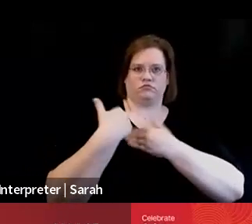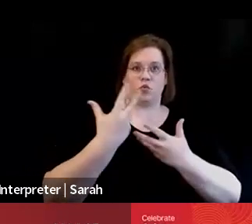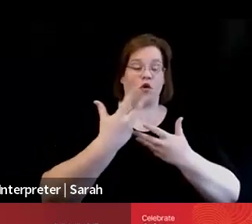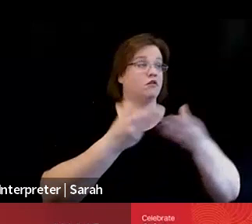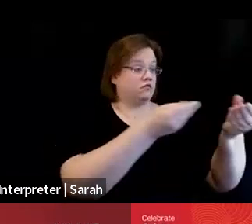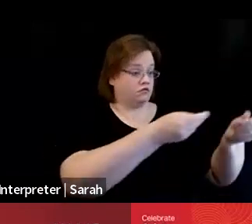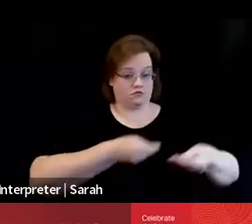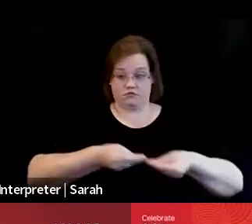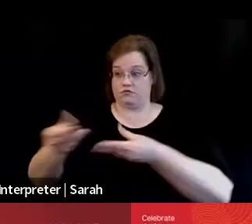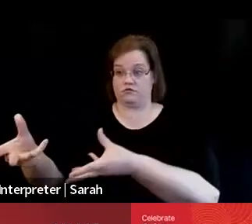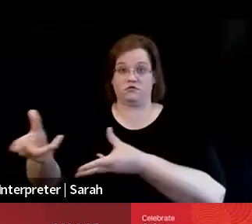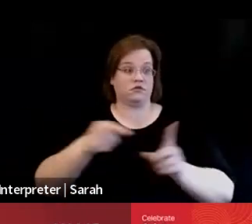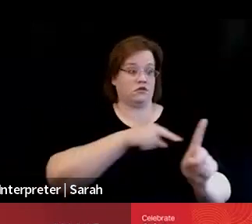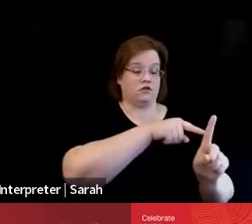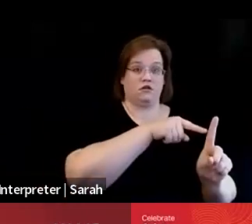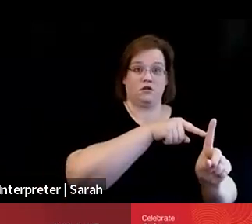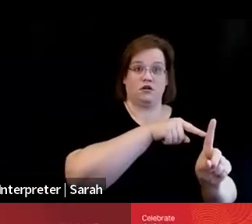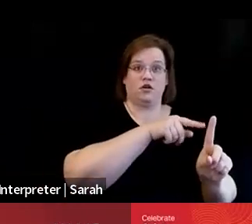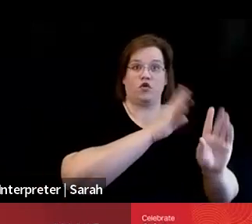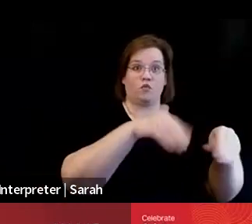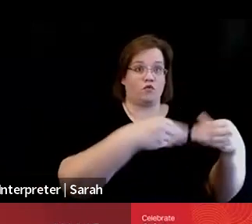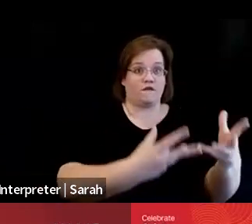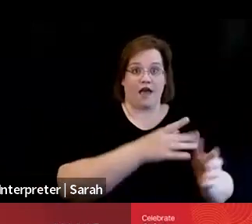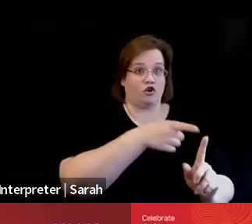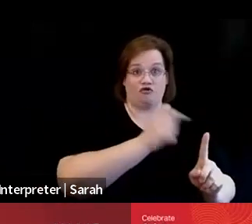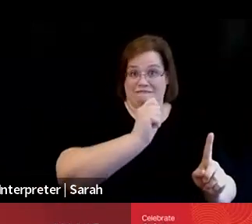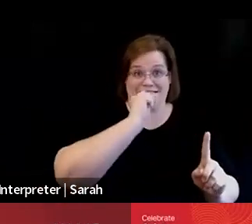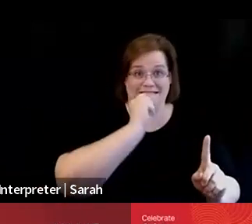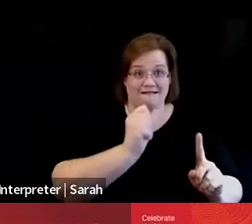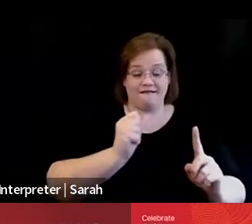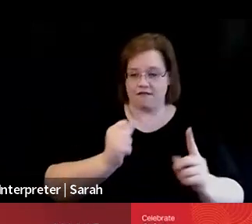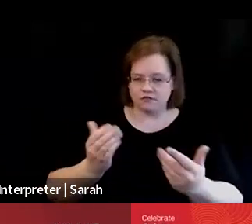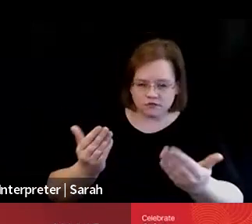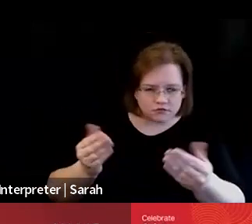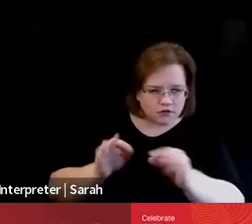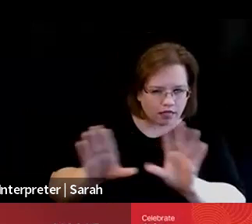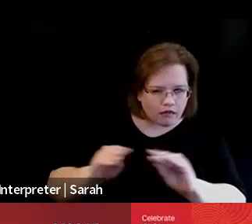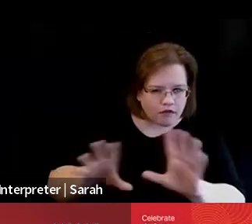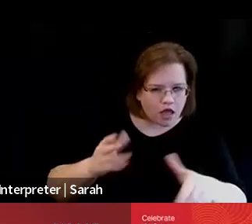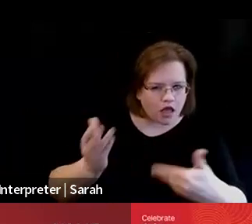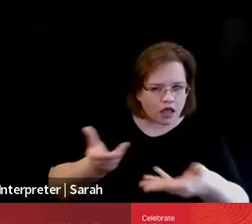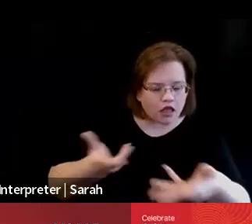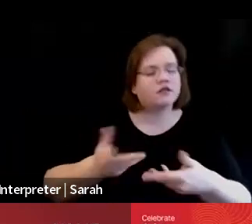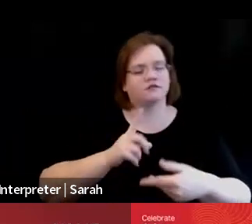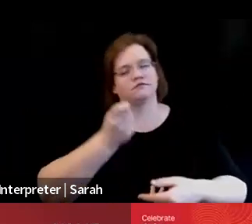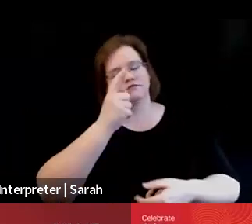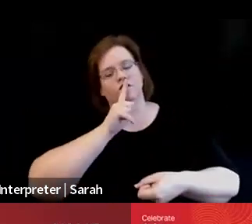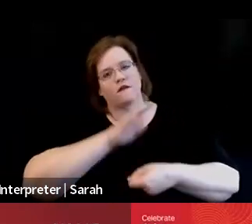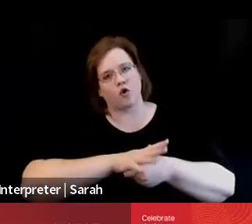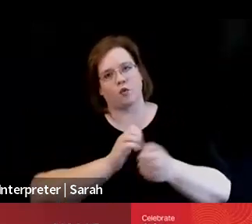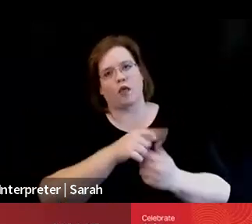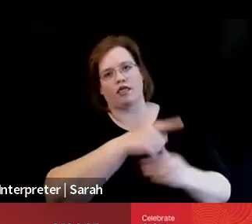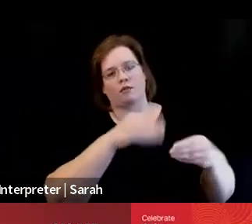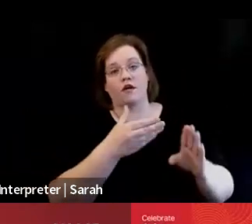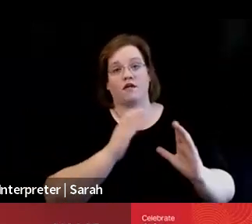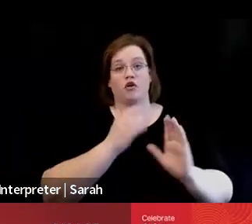maybe not doing that teach back, I mean, I think you would have to clear this with your provider and maybe have a conversation